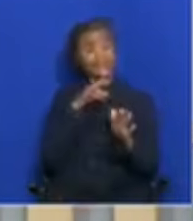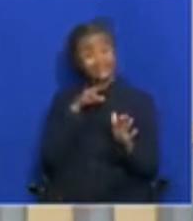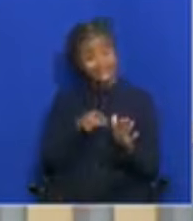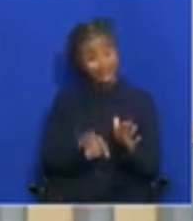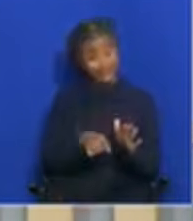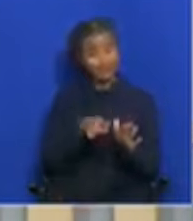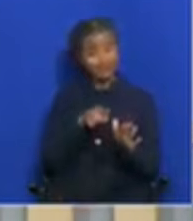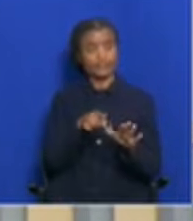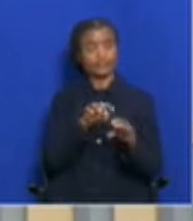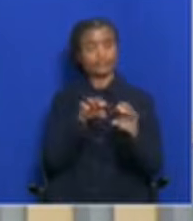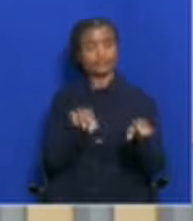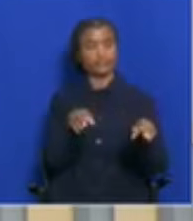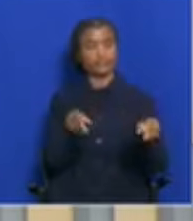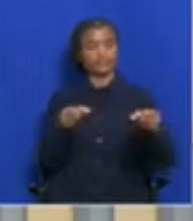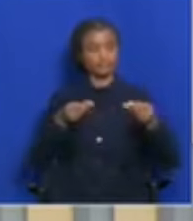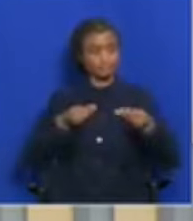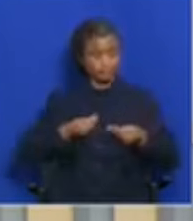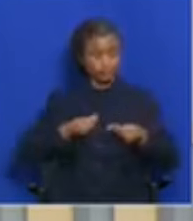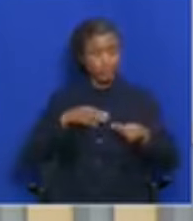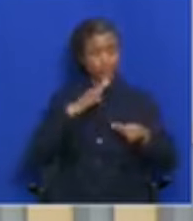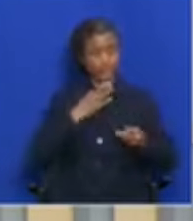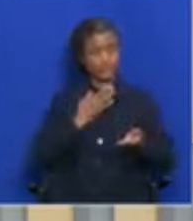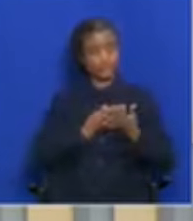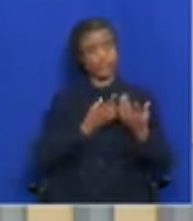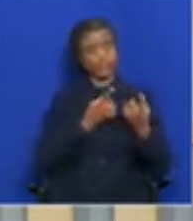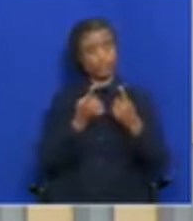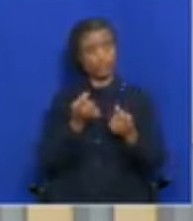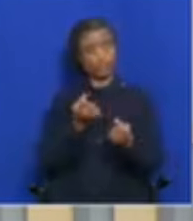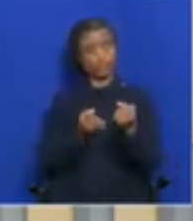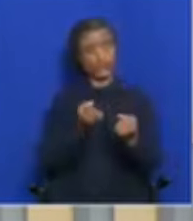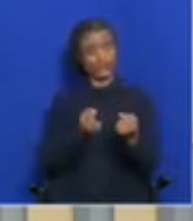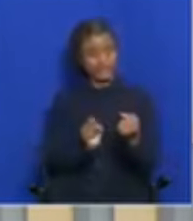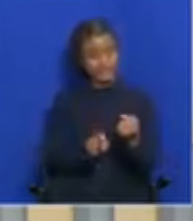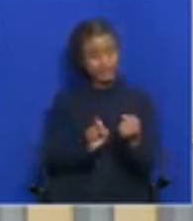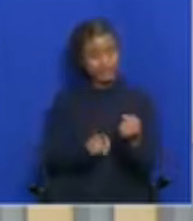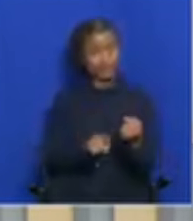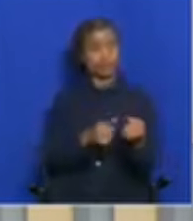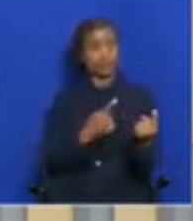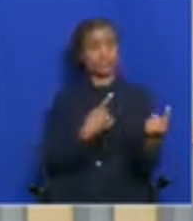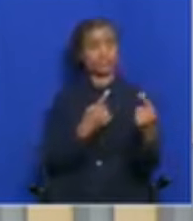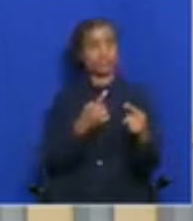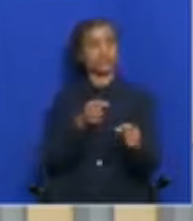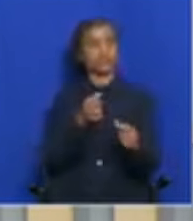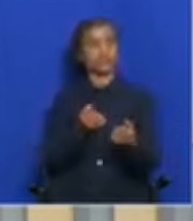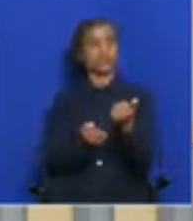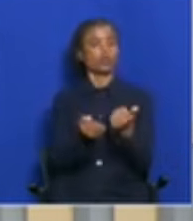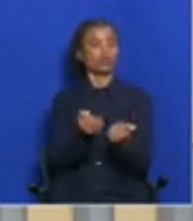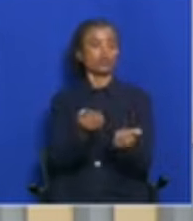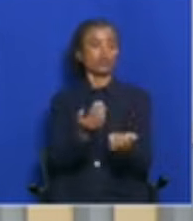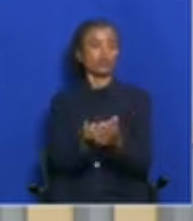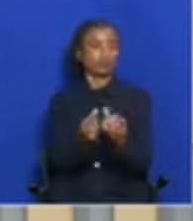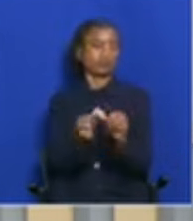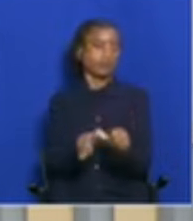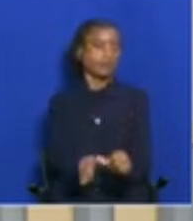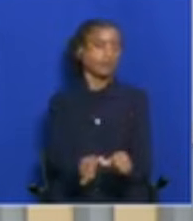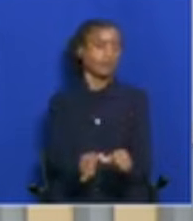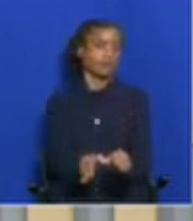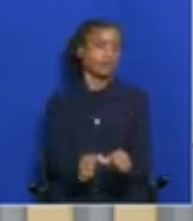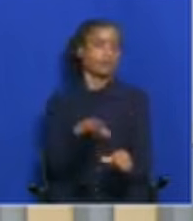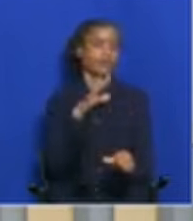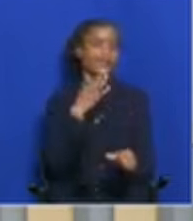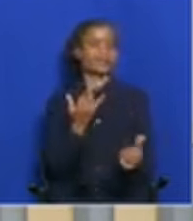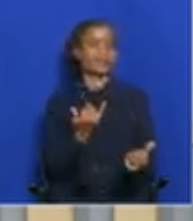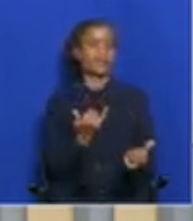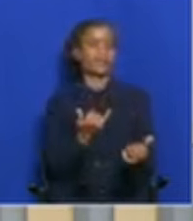me to prosecute in the regional court. So it's a delegation for us to have permission to, or authorization